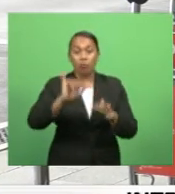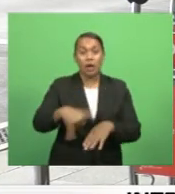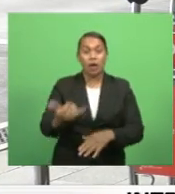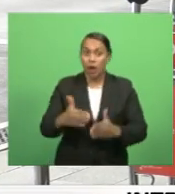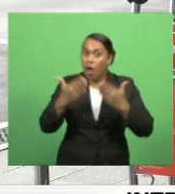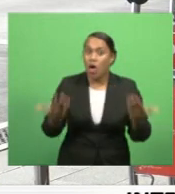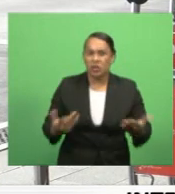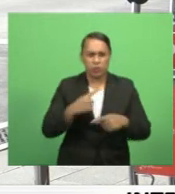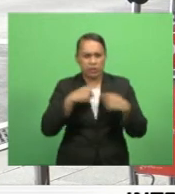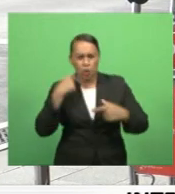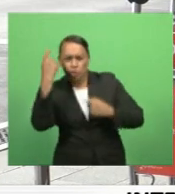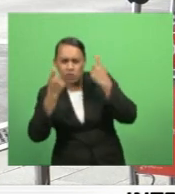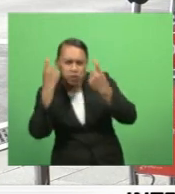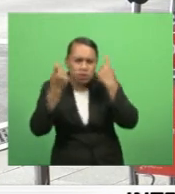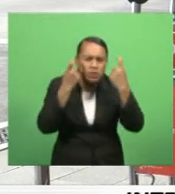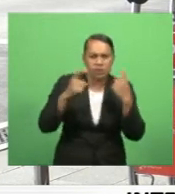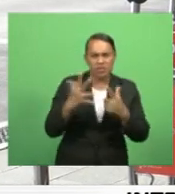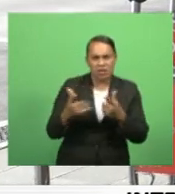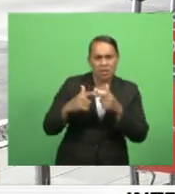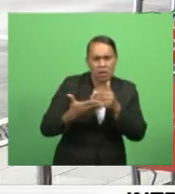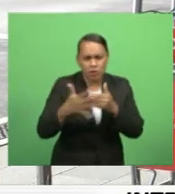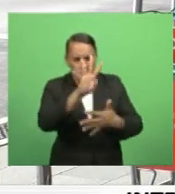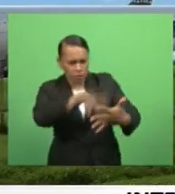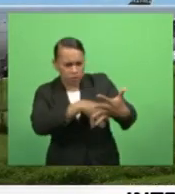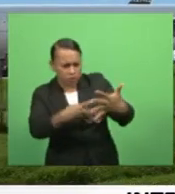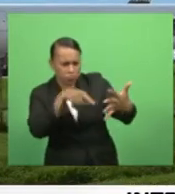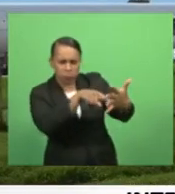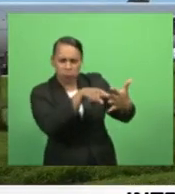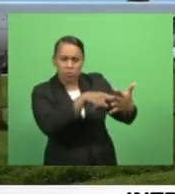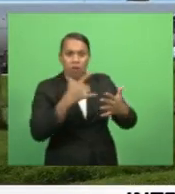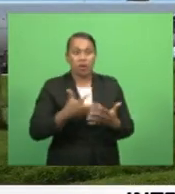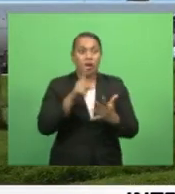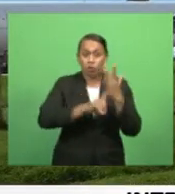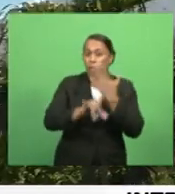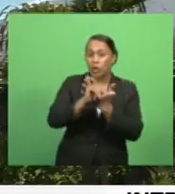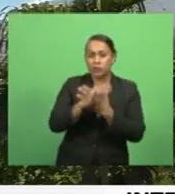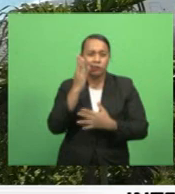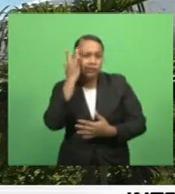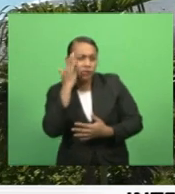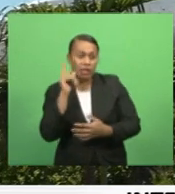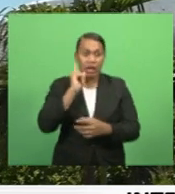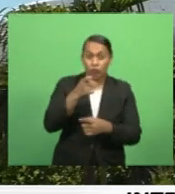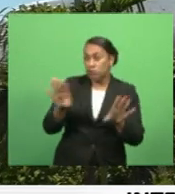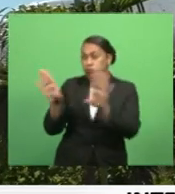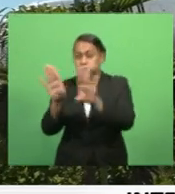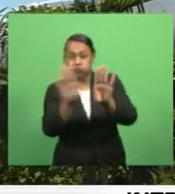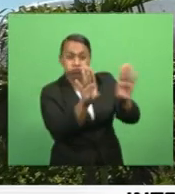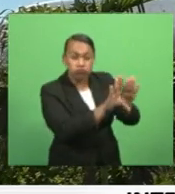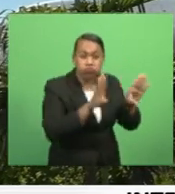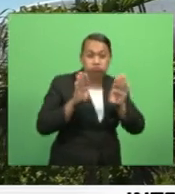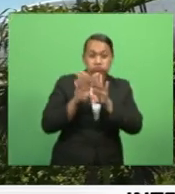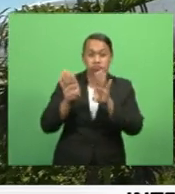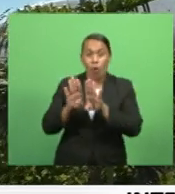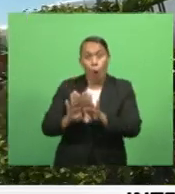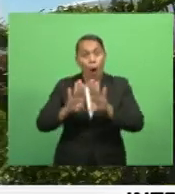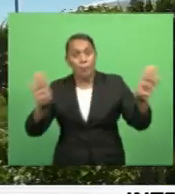tentative schedules from July, any resumption of flights will depend on the easing of border restrictions and return of demand. Filion says